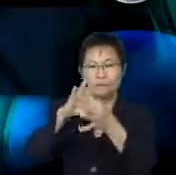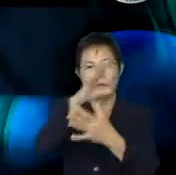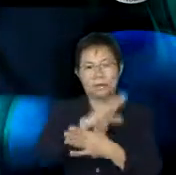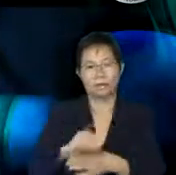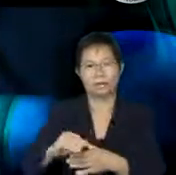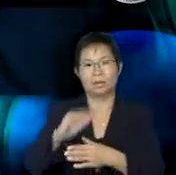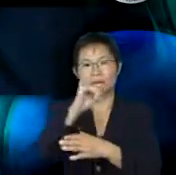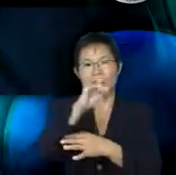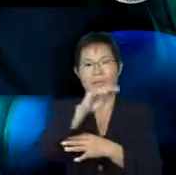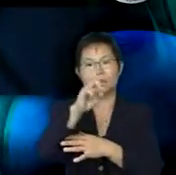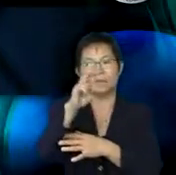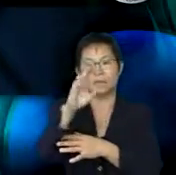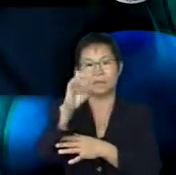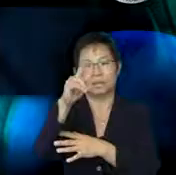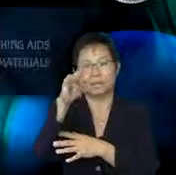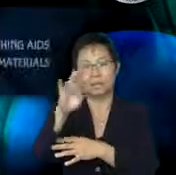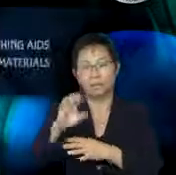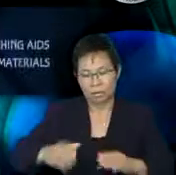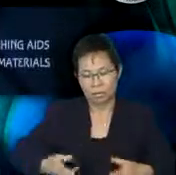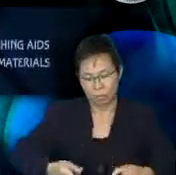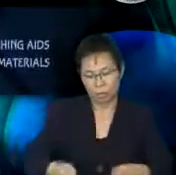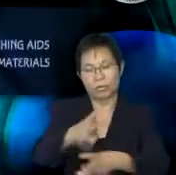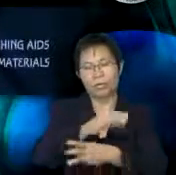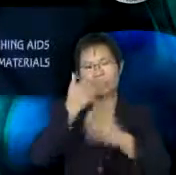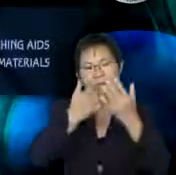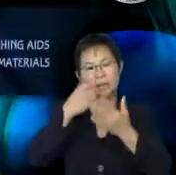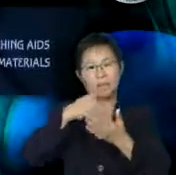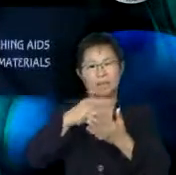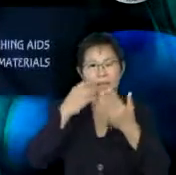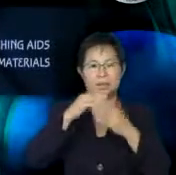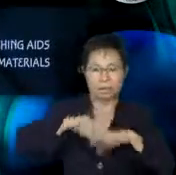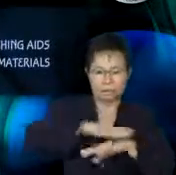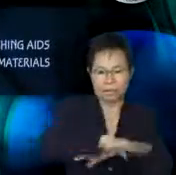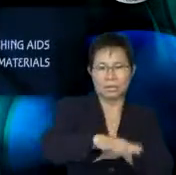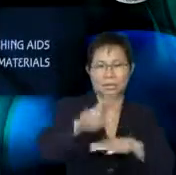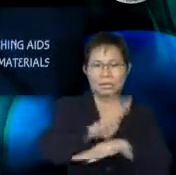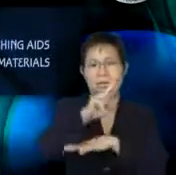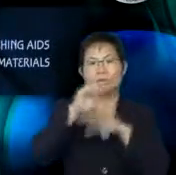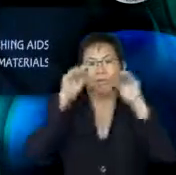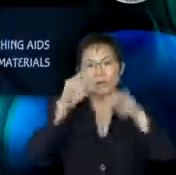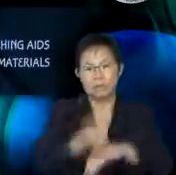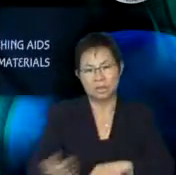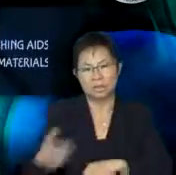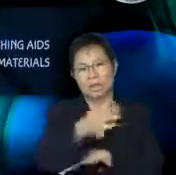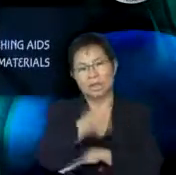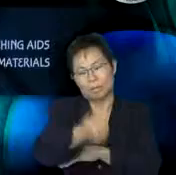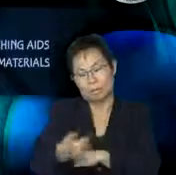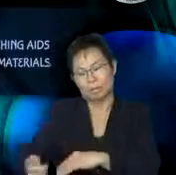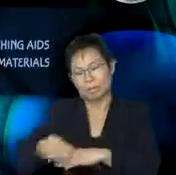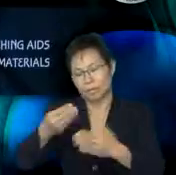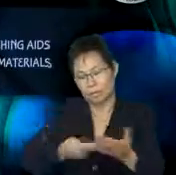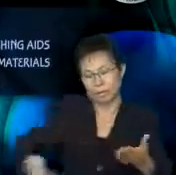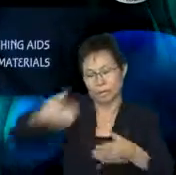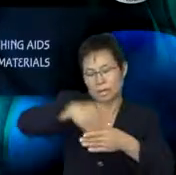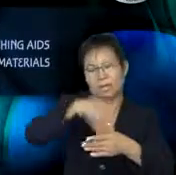the inductive approach, as well as the effective use of teaching aids and supplementary materials in